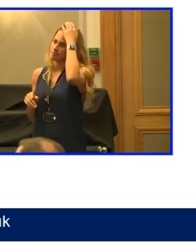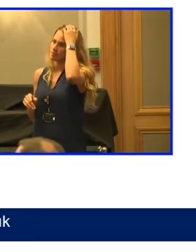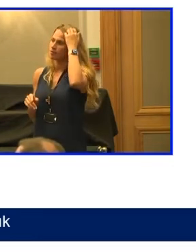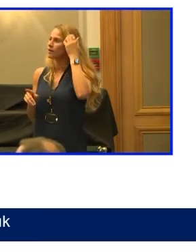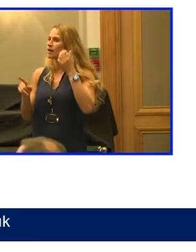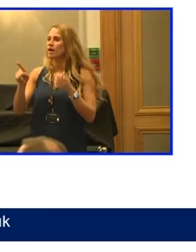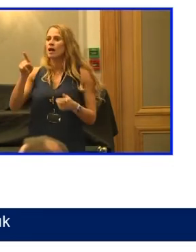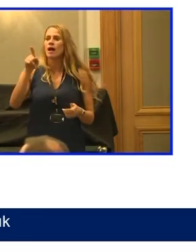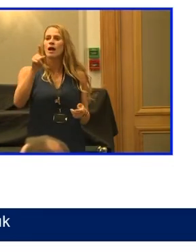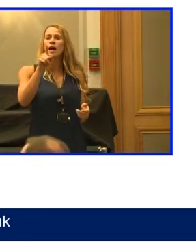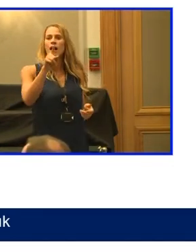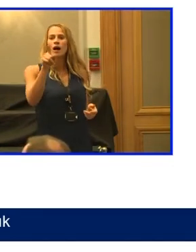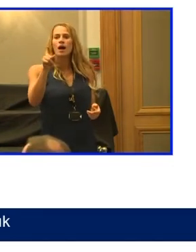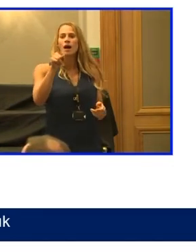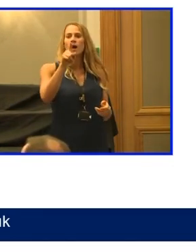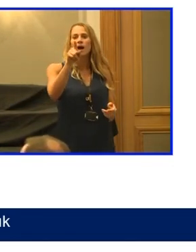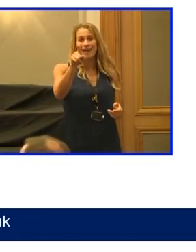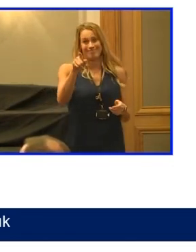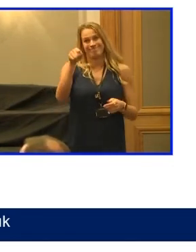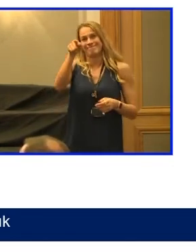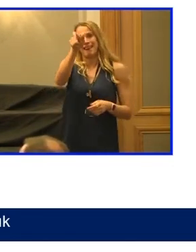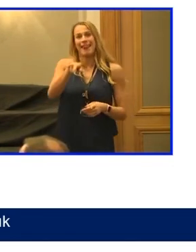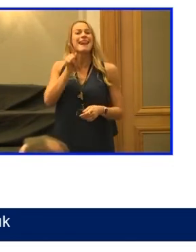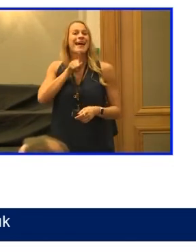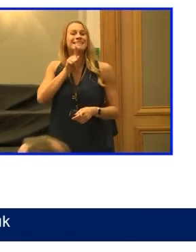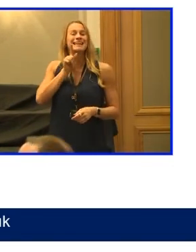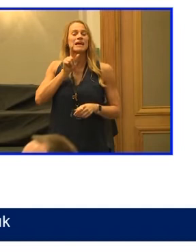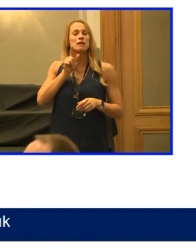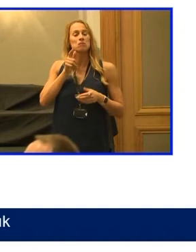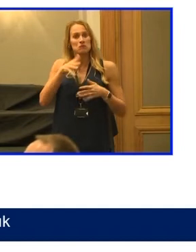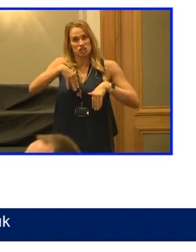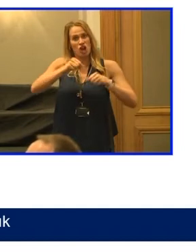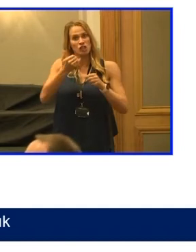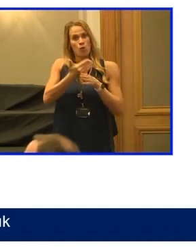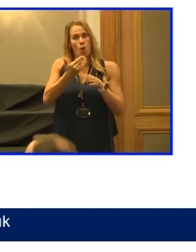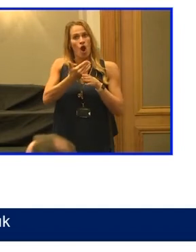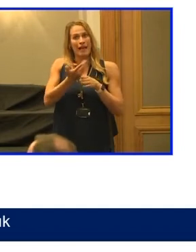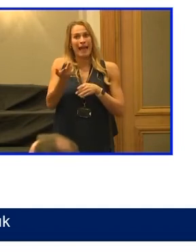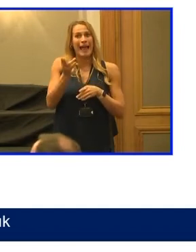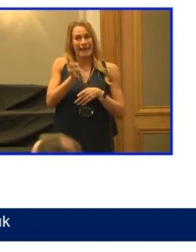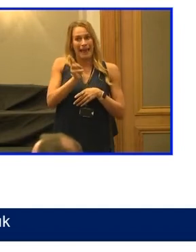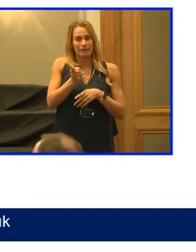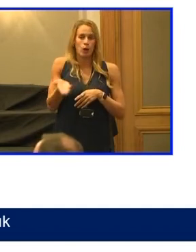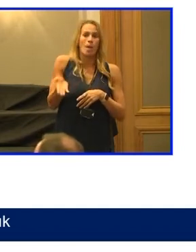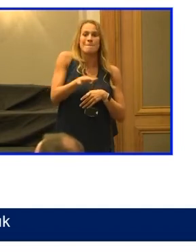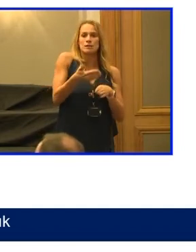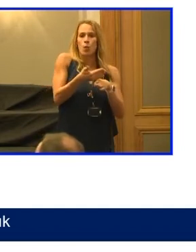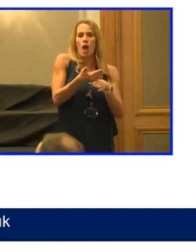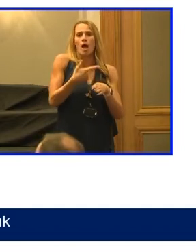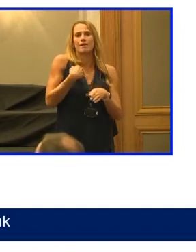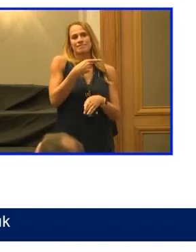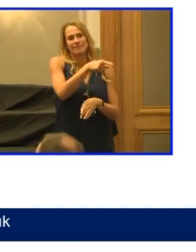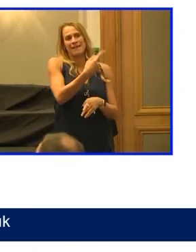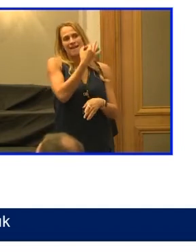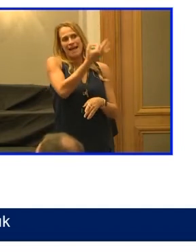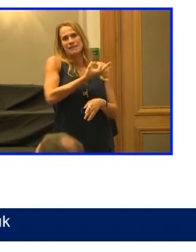Yeah. I'm just in the process of actually going back to work in a couple of weeks, mm-hmm. and they want me to use their laptop. My question